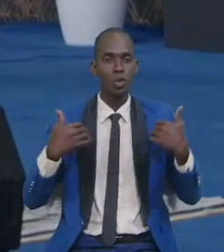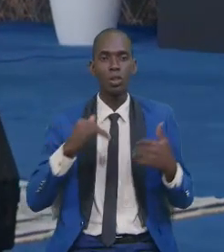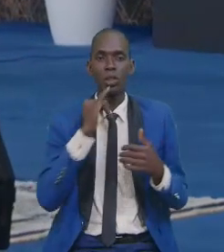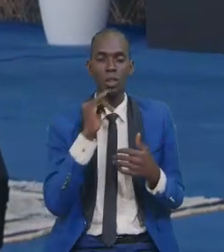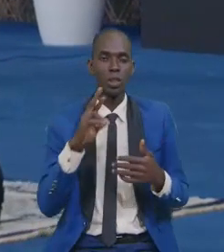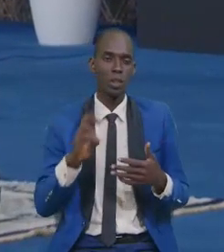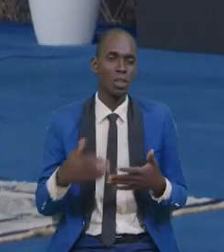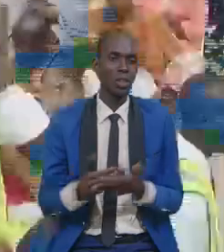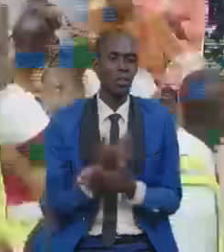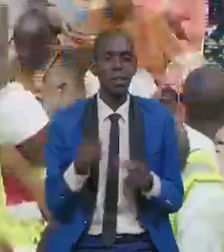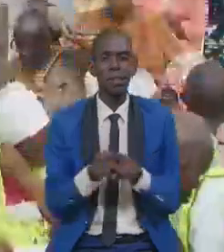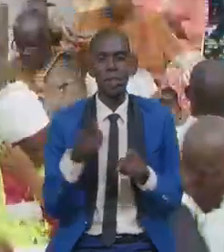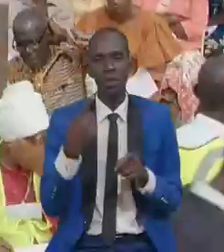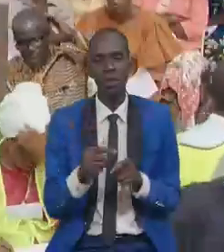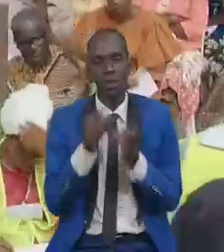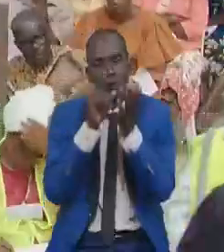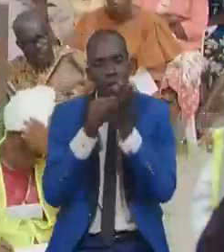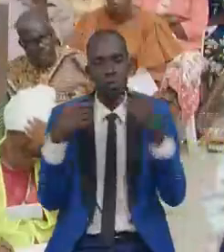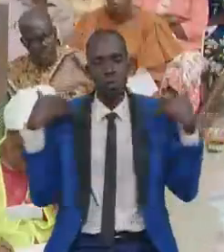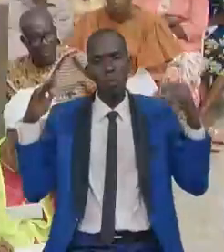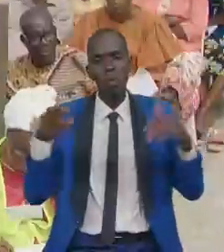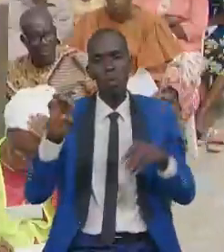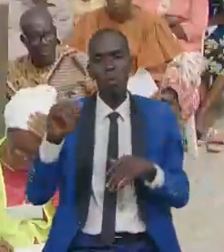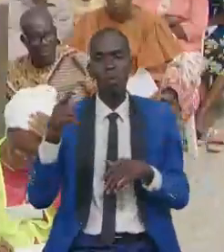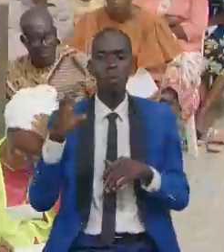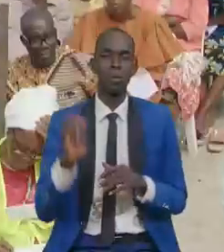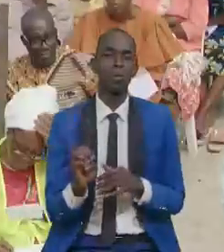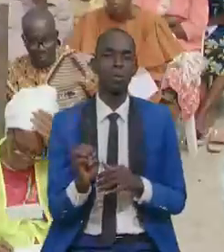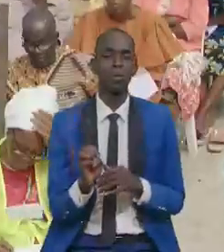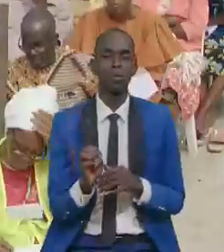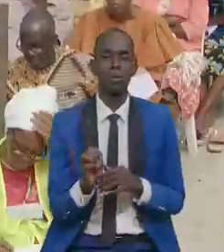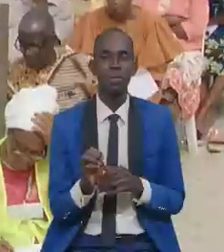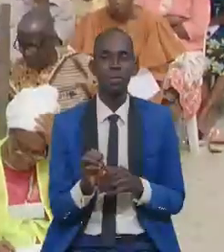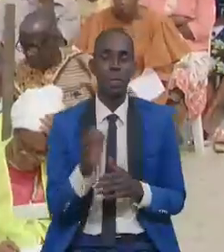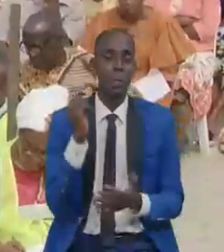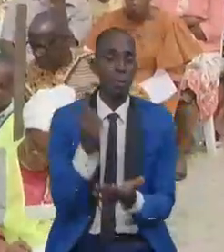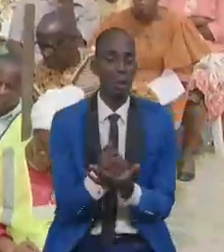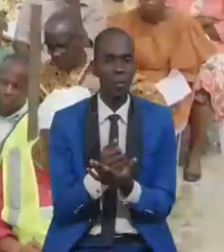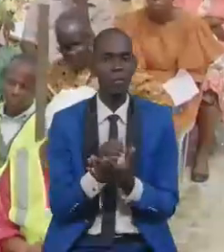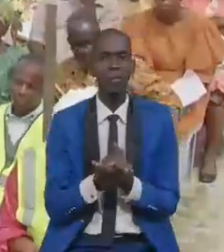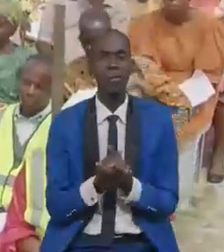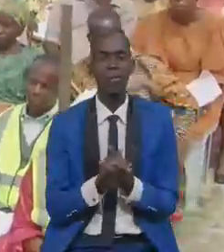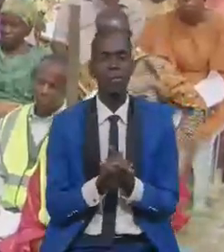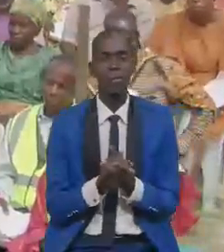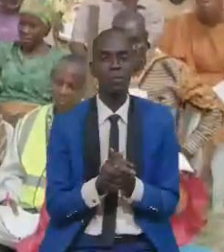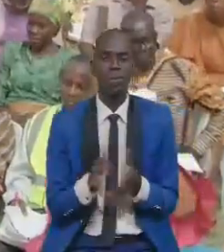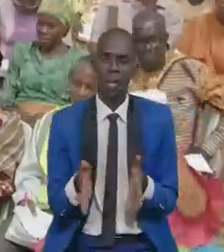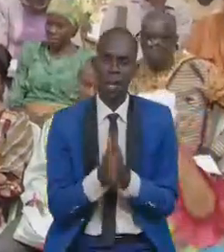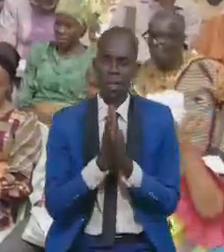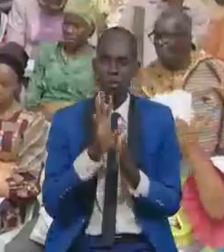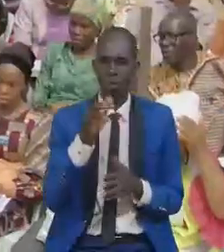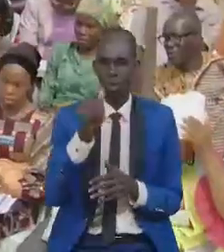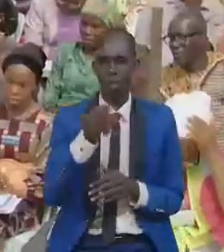eagles. Amen, amen. You should be asking yourself, are there things